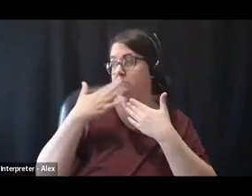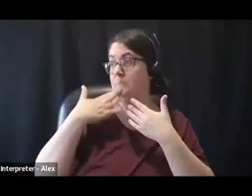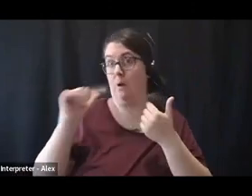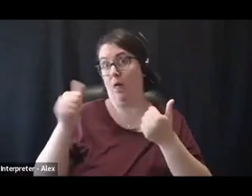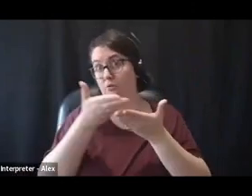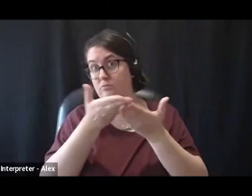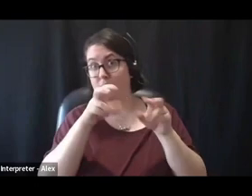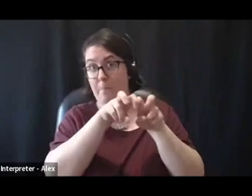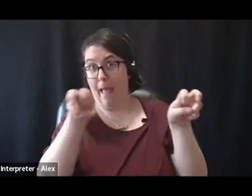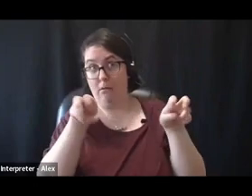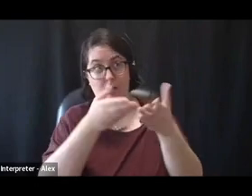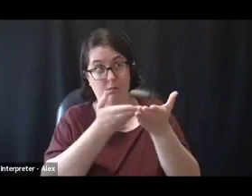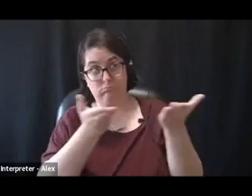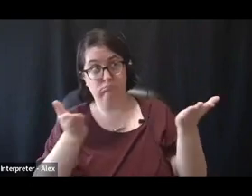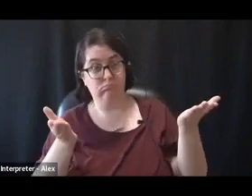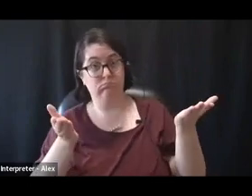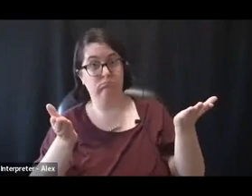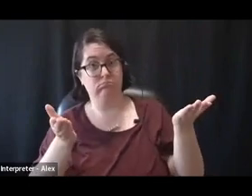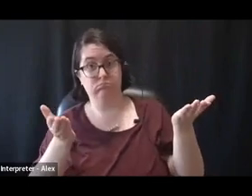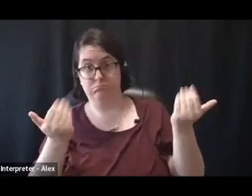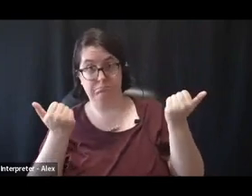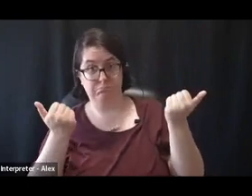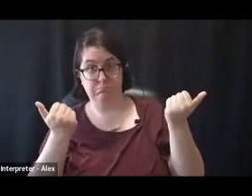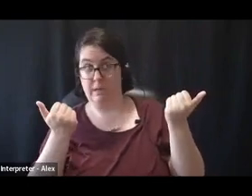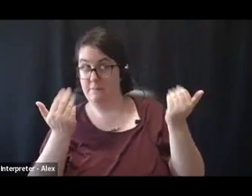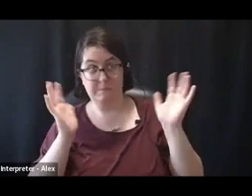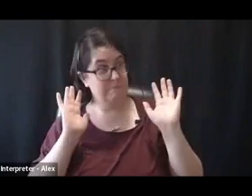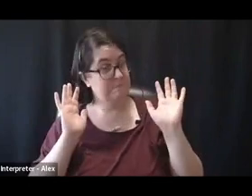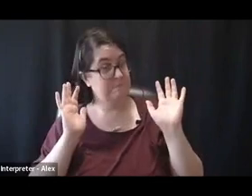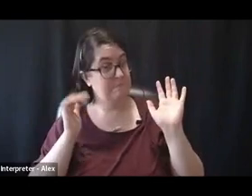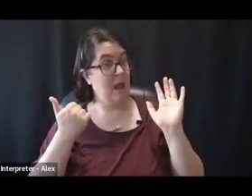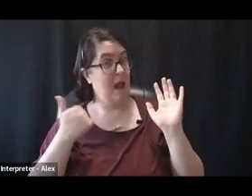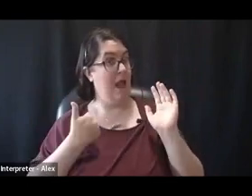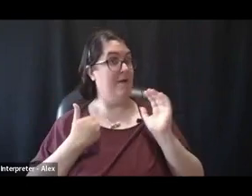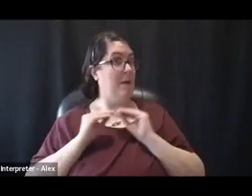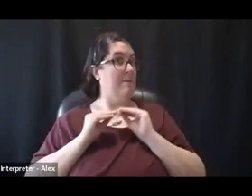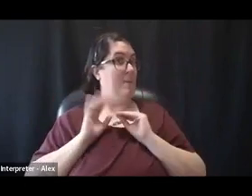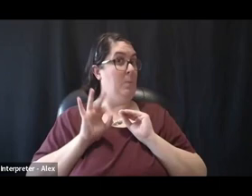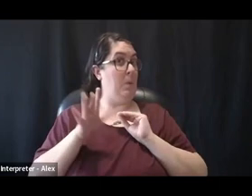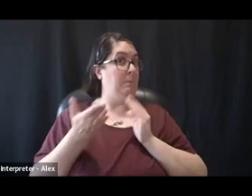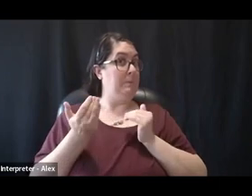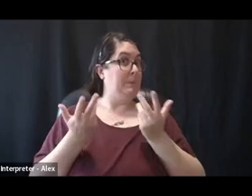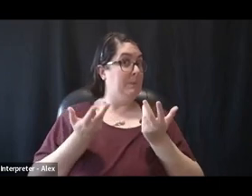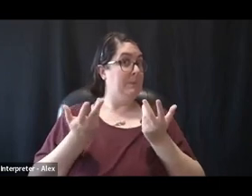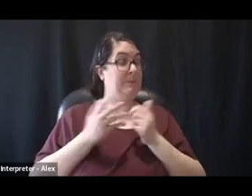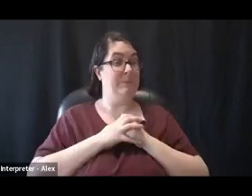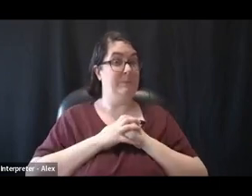to jump in, go ahead. Otherwise, I always have a question for